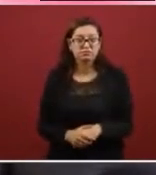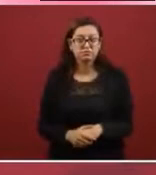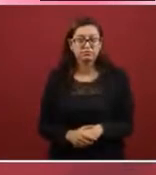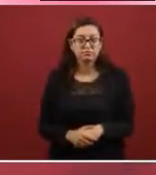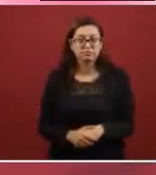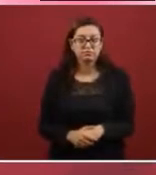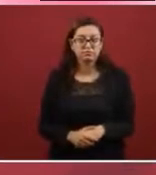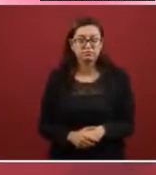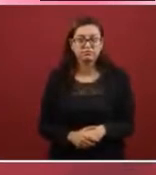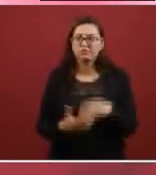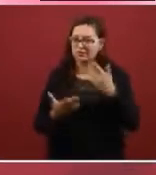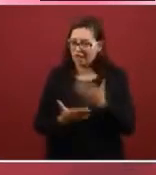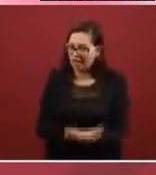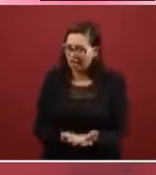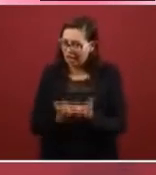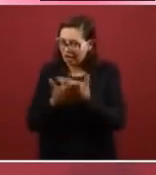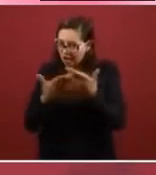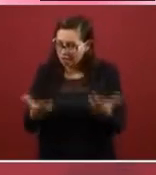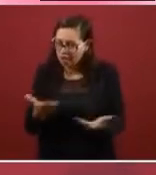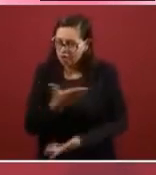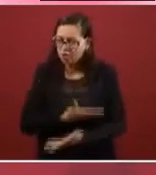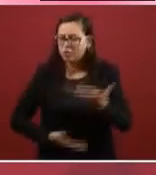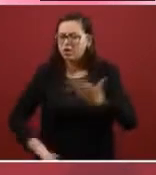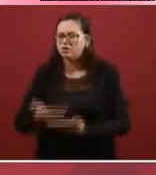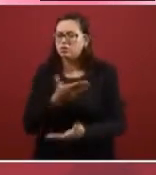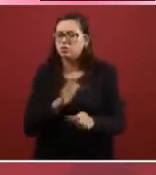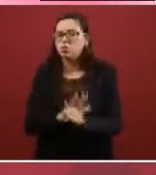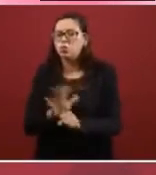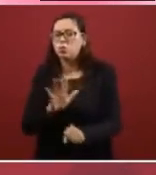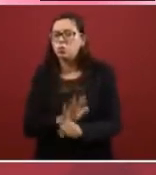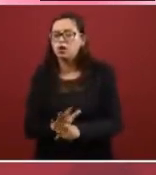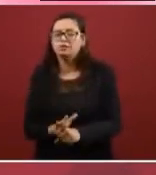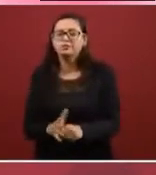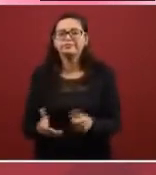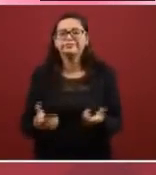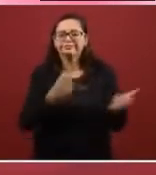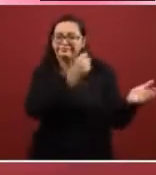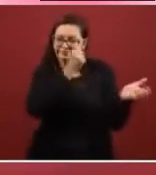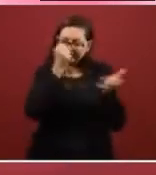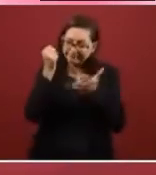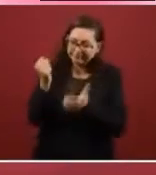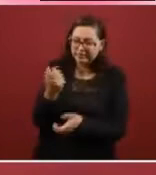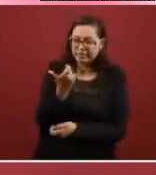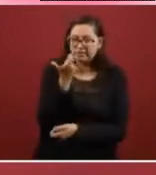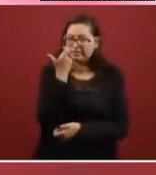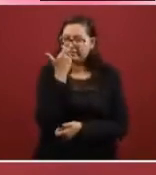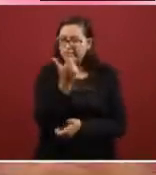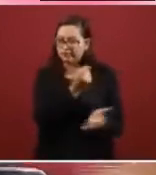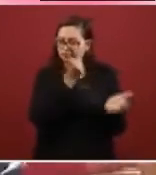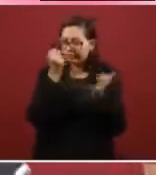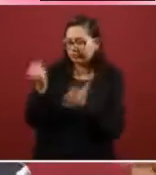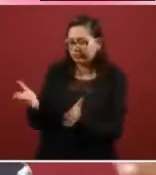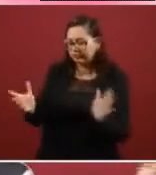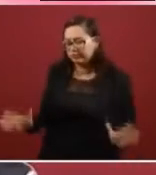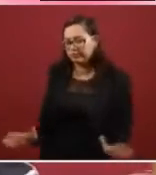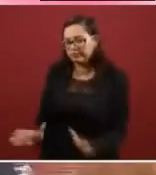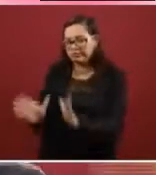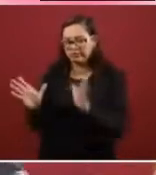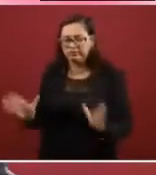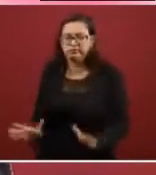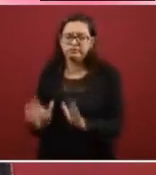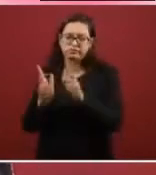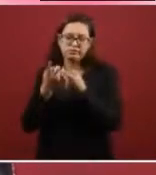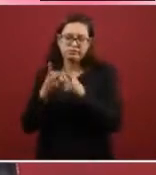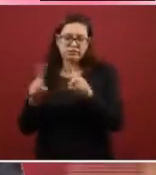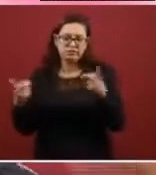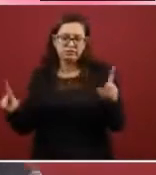¿Cuál es la cooperación que queremos ahora? What is the cooperation we want desarrollo? Now we want a development, impulsar